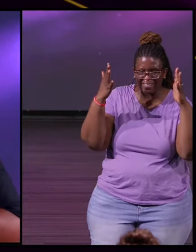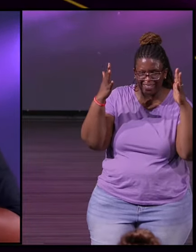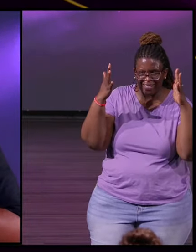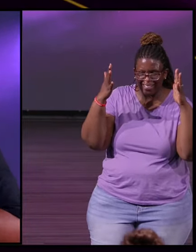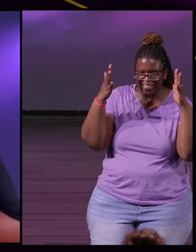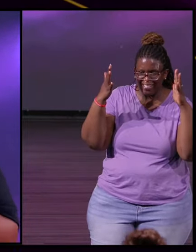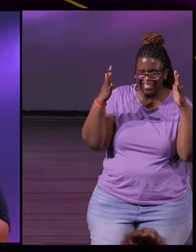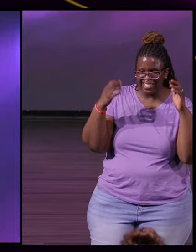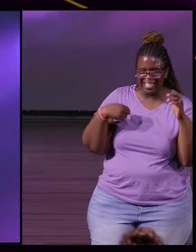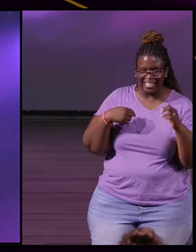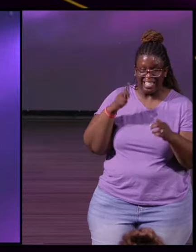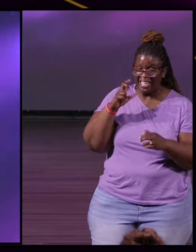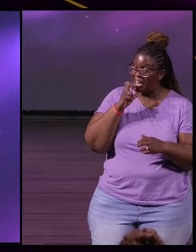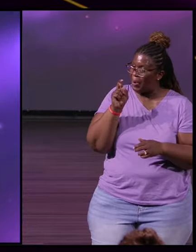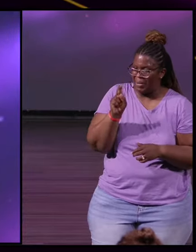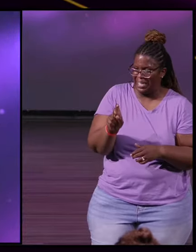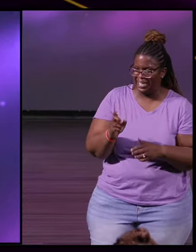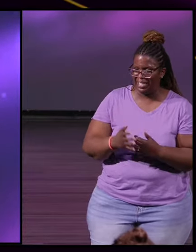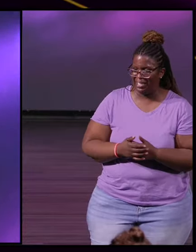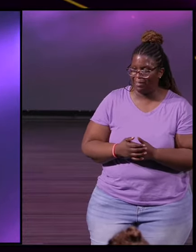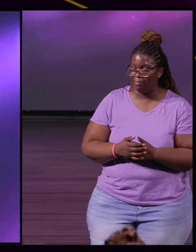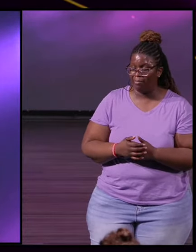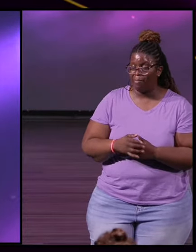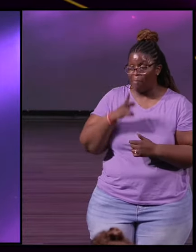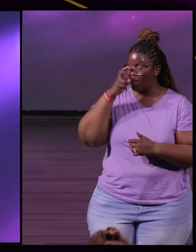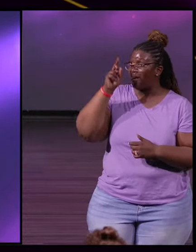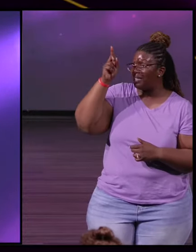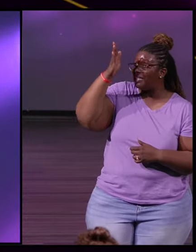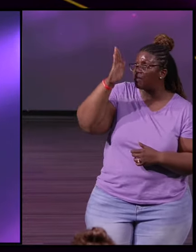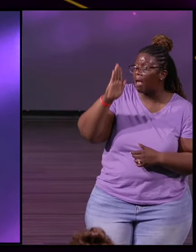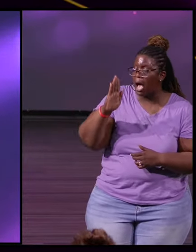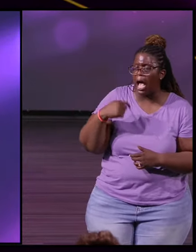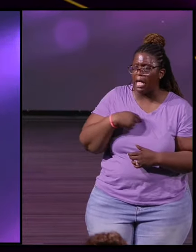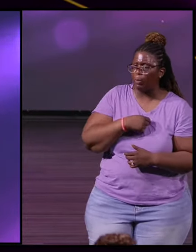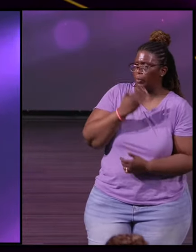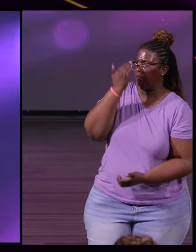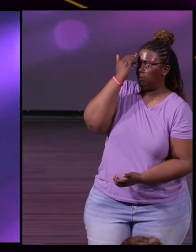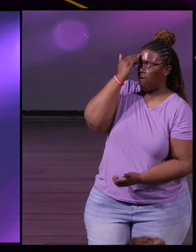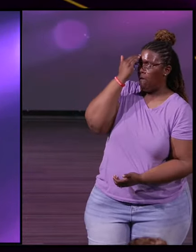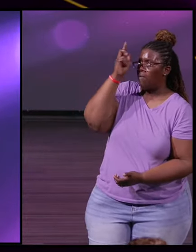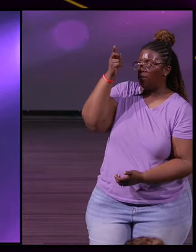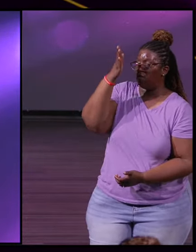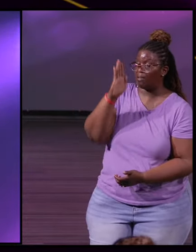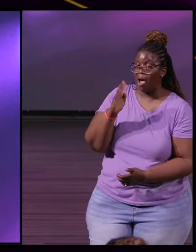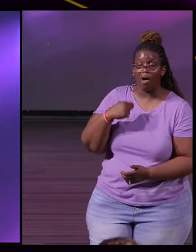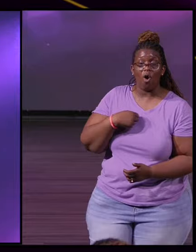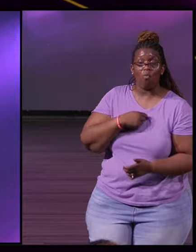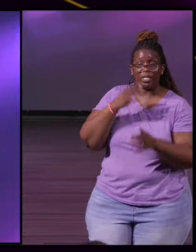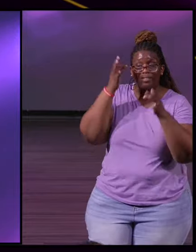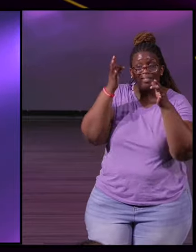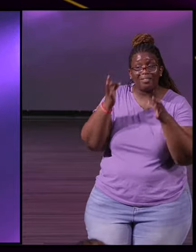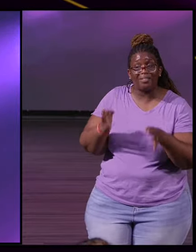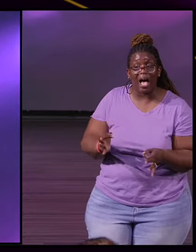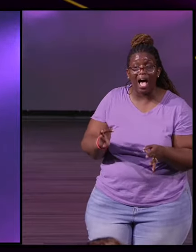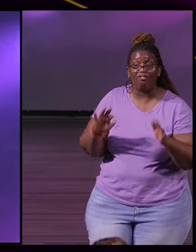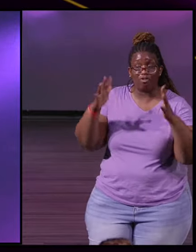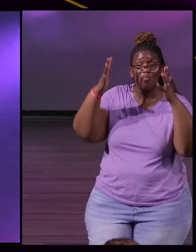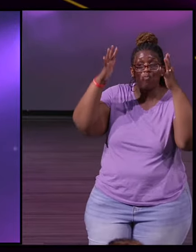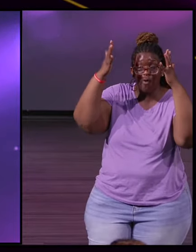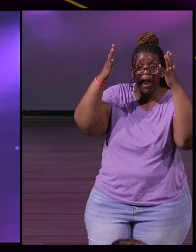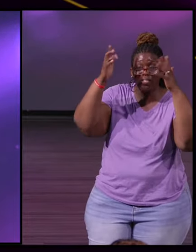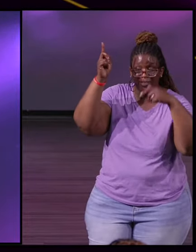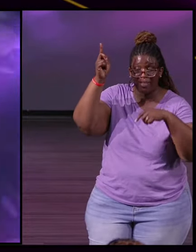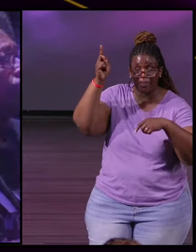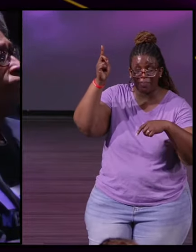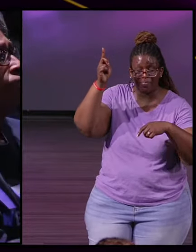God. Instead, because He's God and we recognize it, we choose to acknowledge that He is